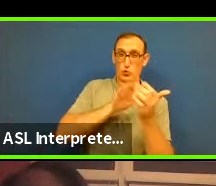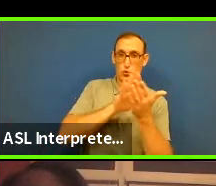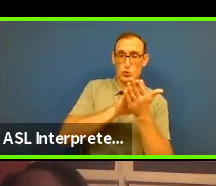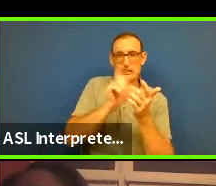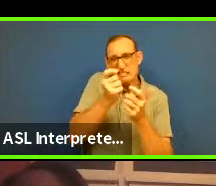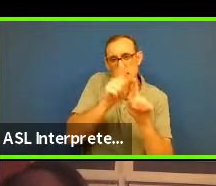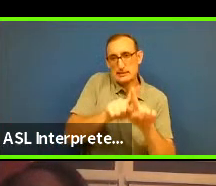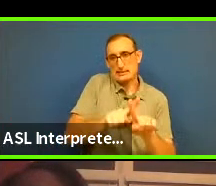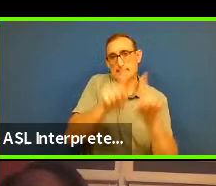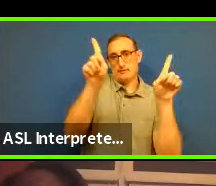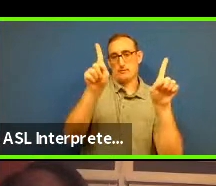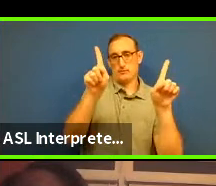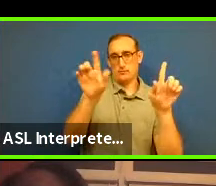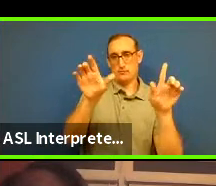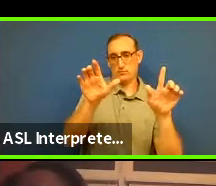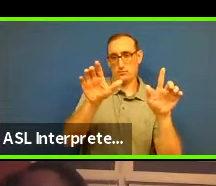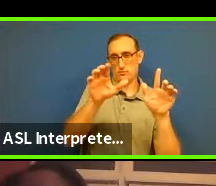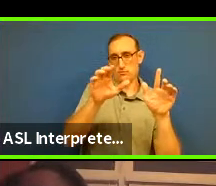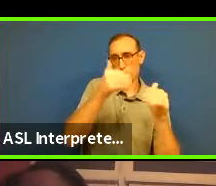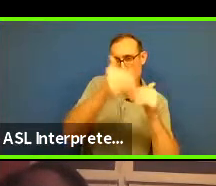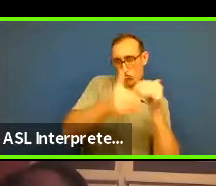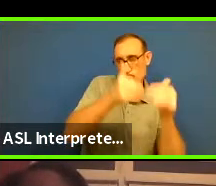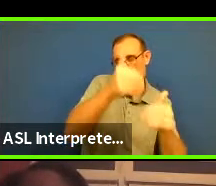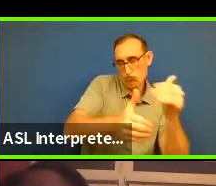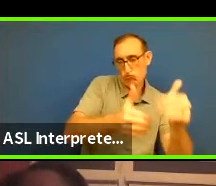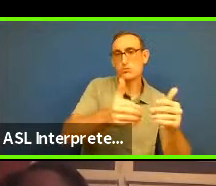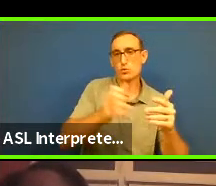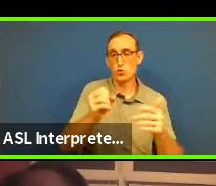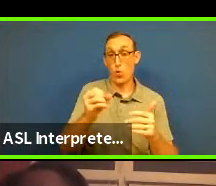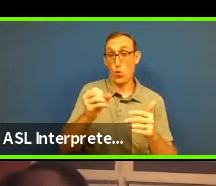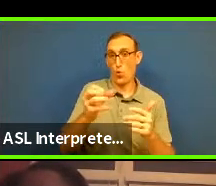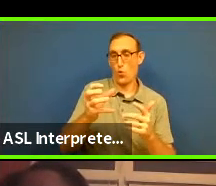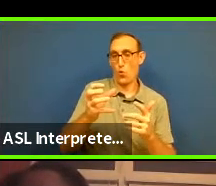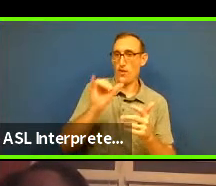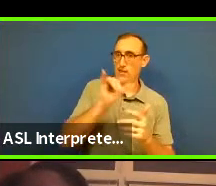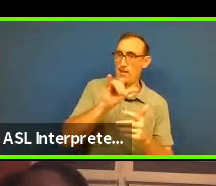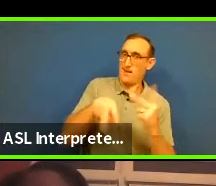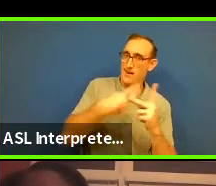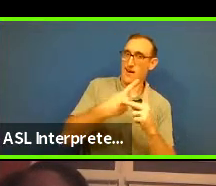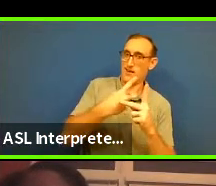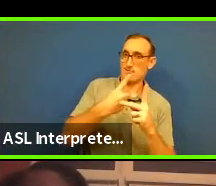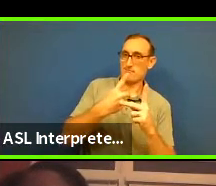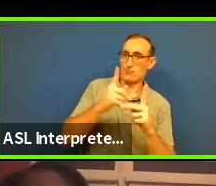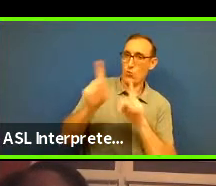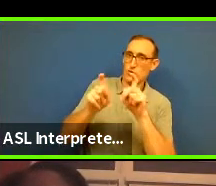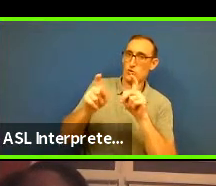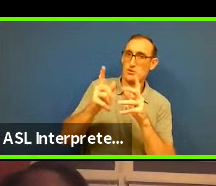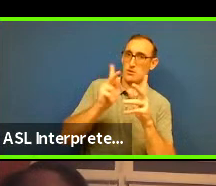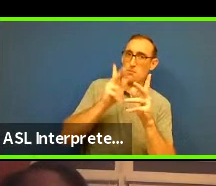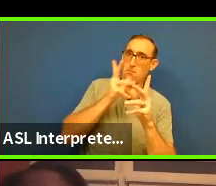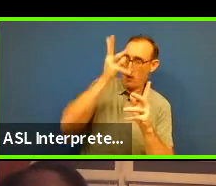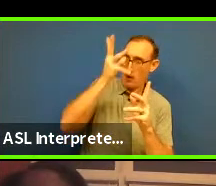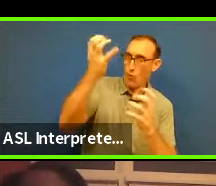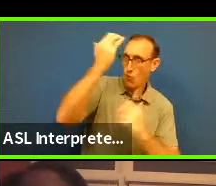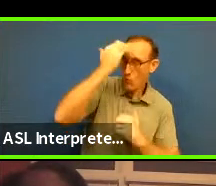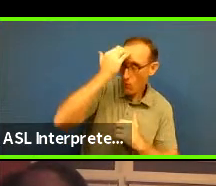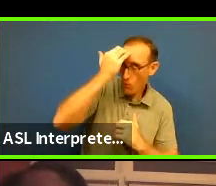I'm not putting you on the spot, but I do think that those are the questions that each parent is going to be